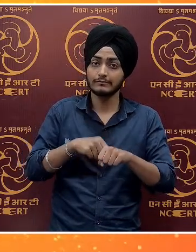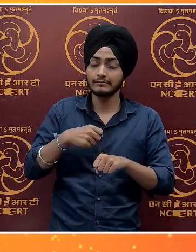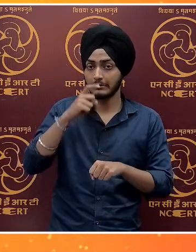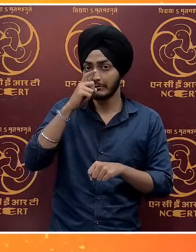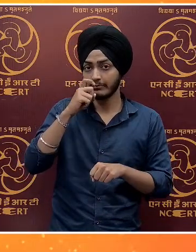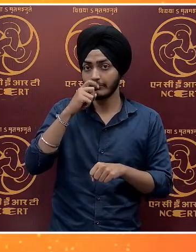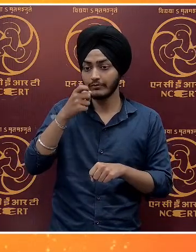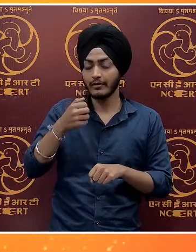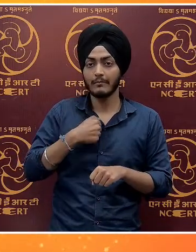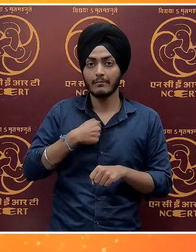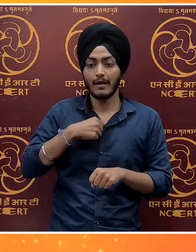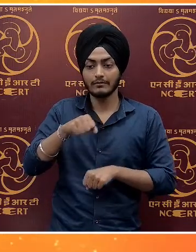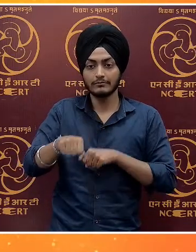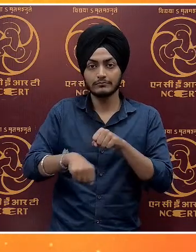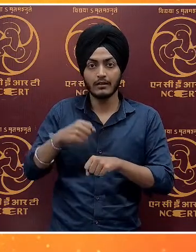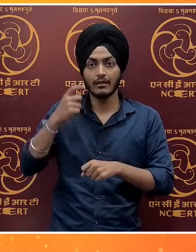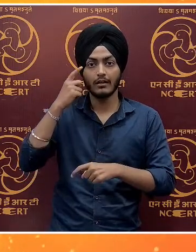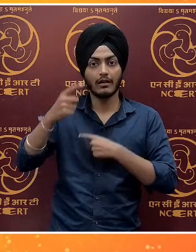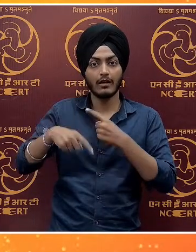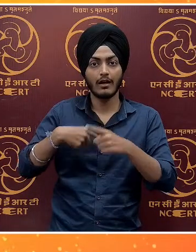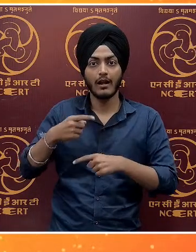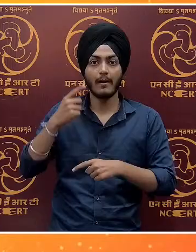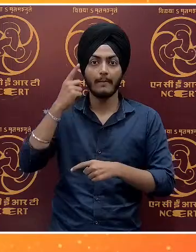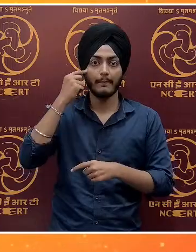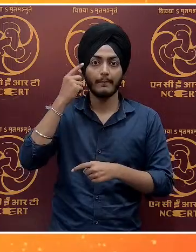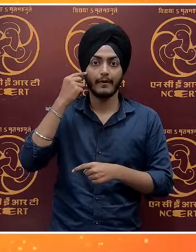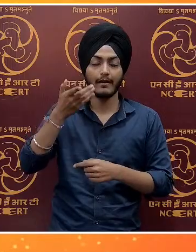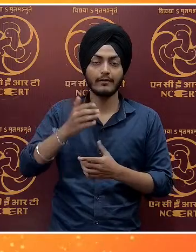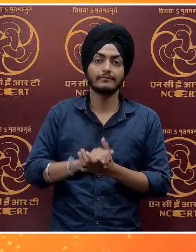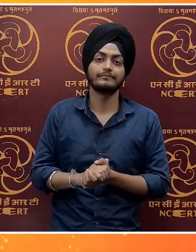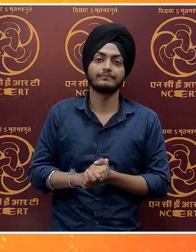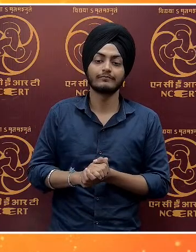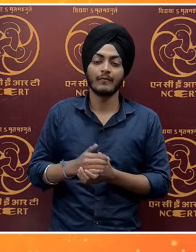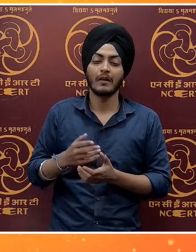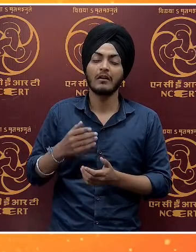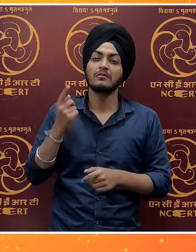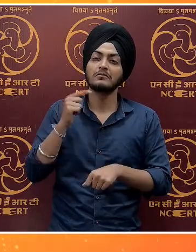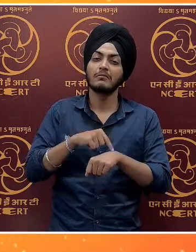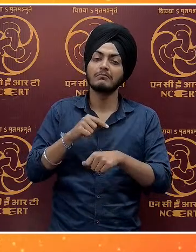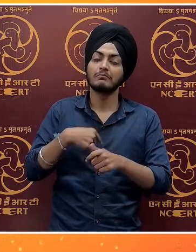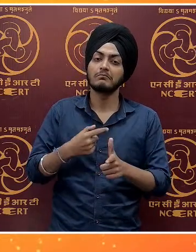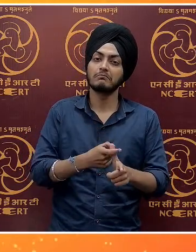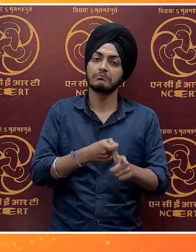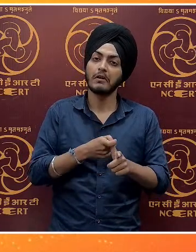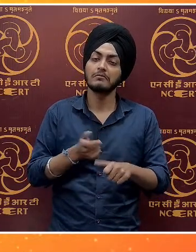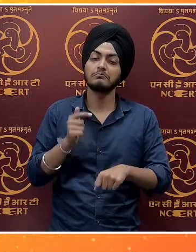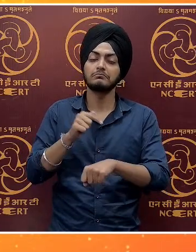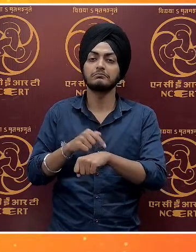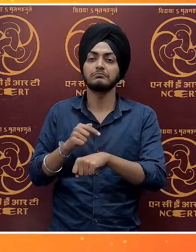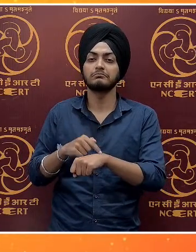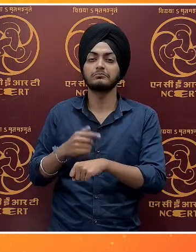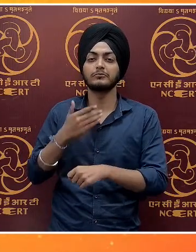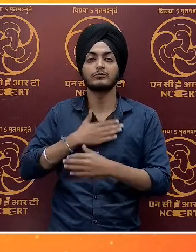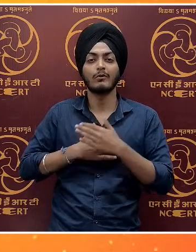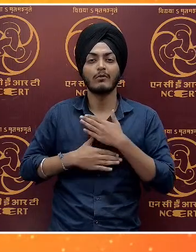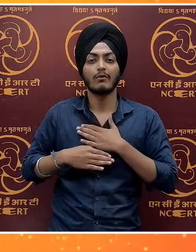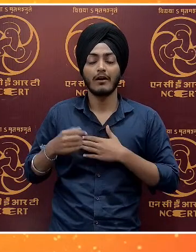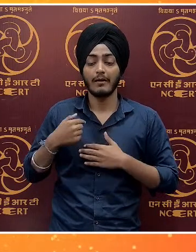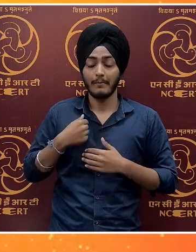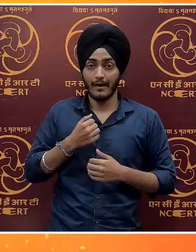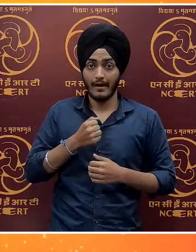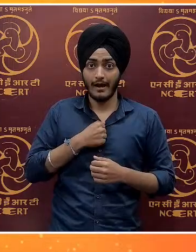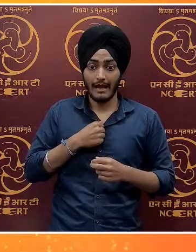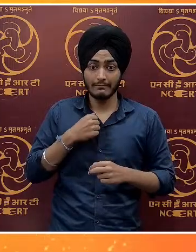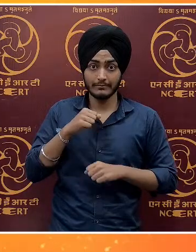tires and pedals are black. Sometimes fast, sometimes slow, but my bicycle is always